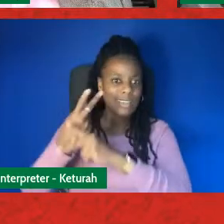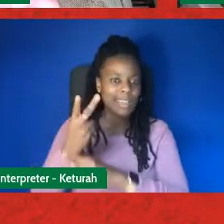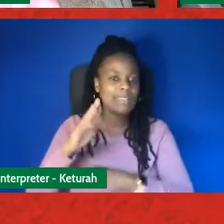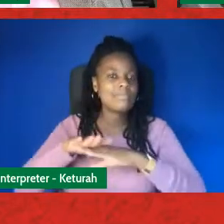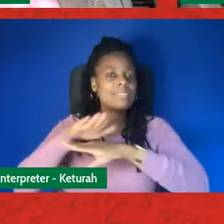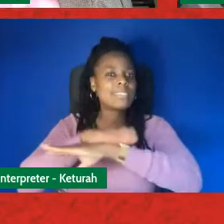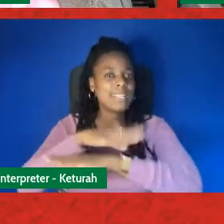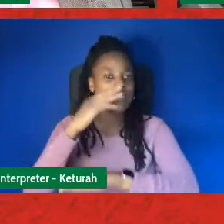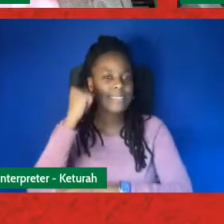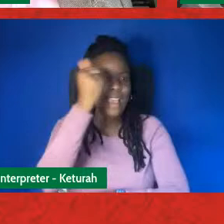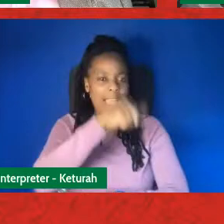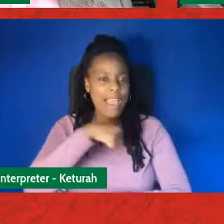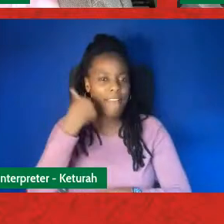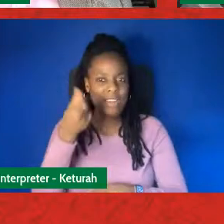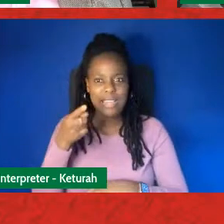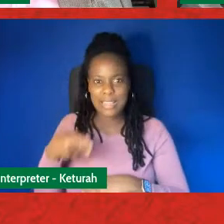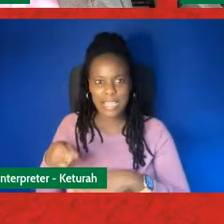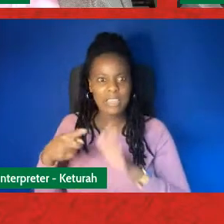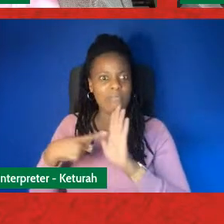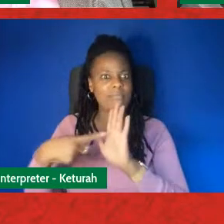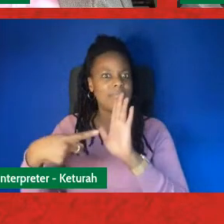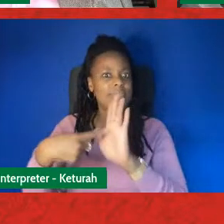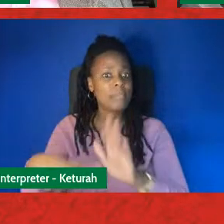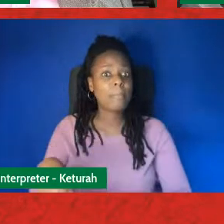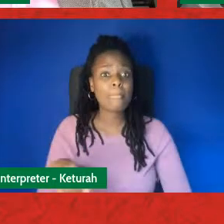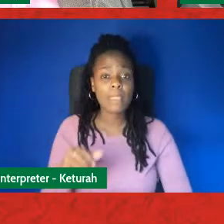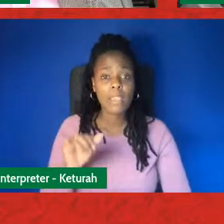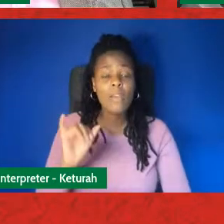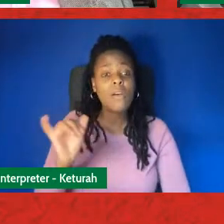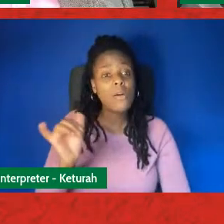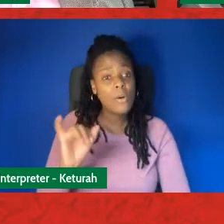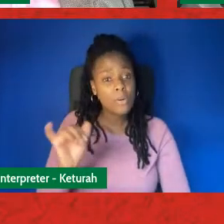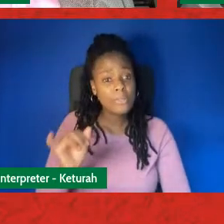stage. Also, top of the clip video talked about